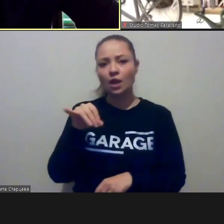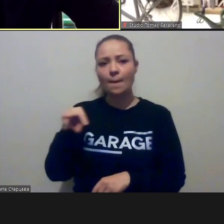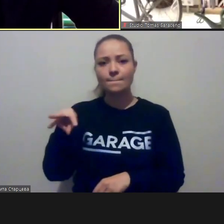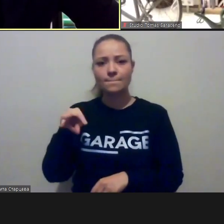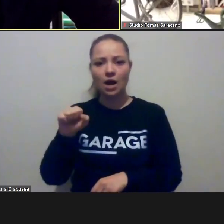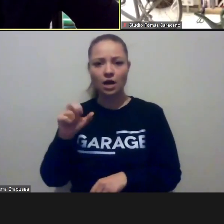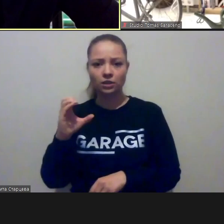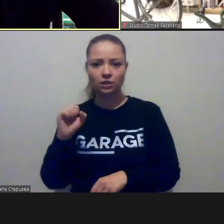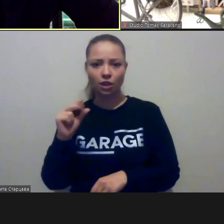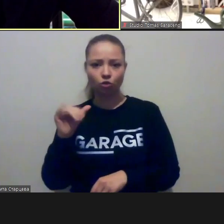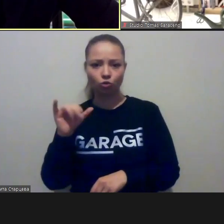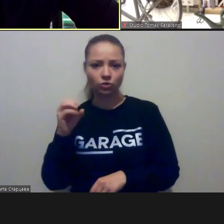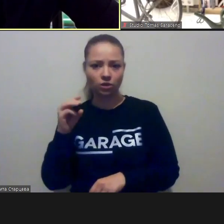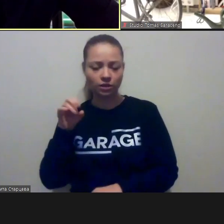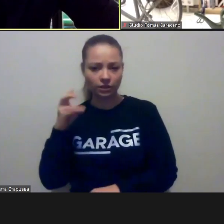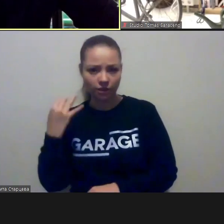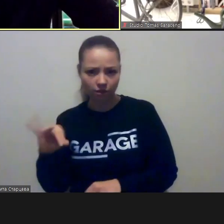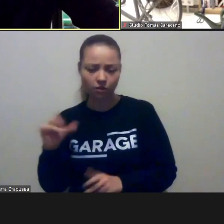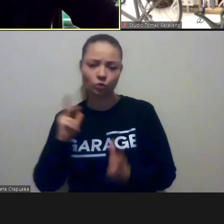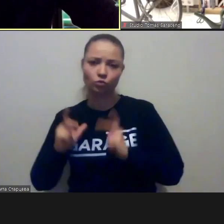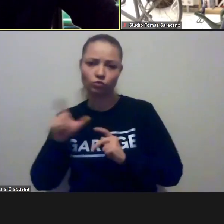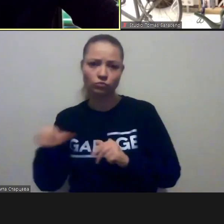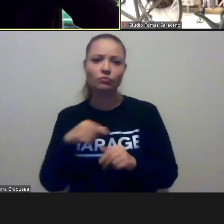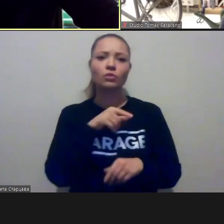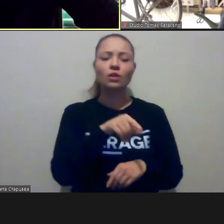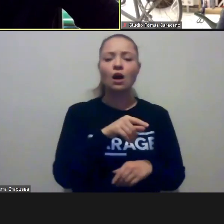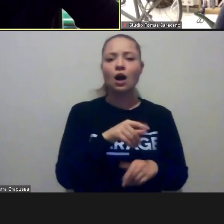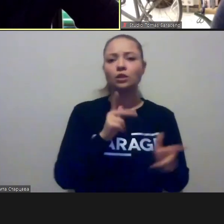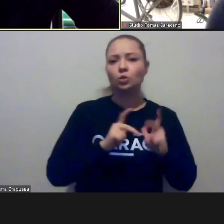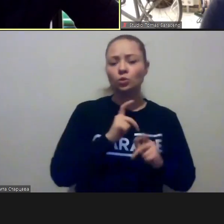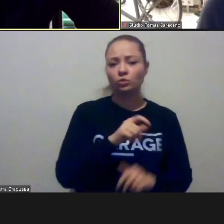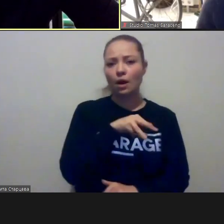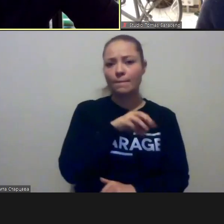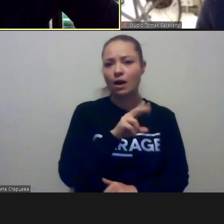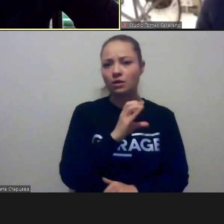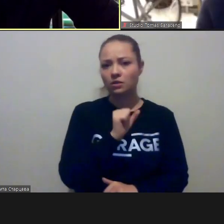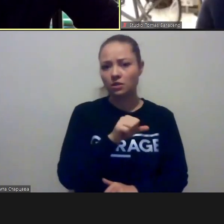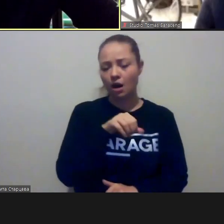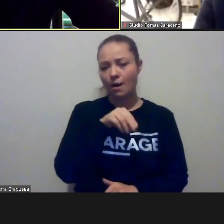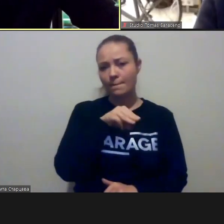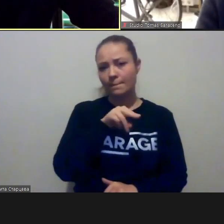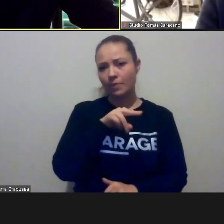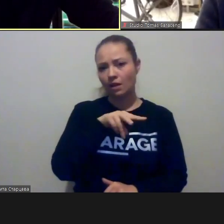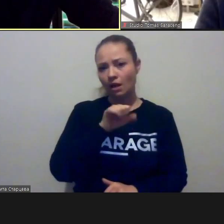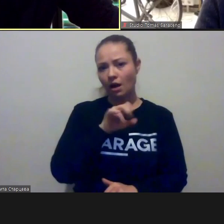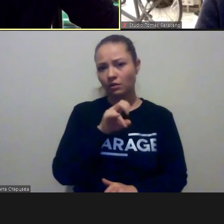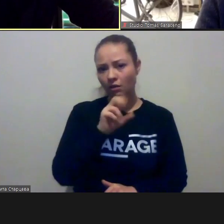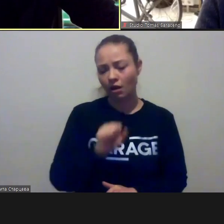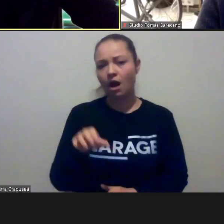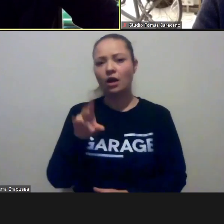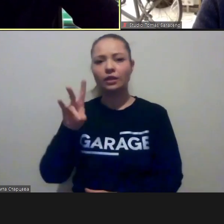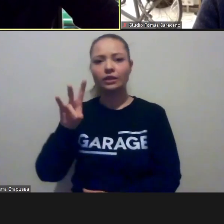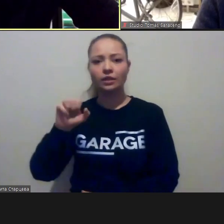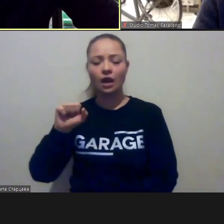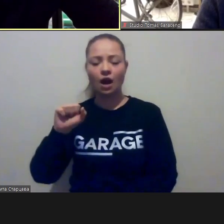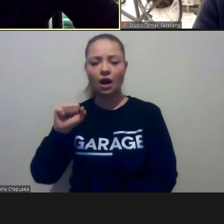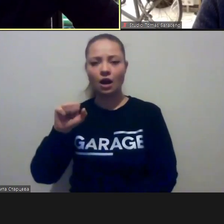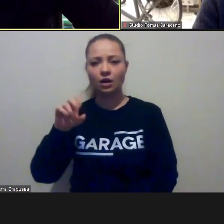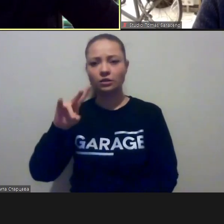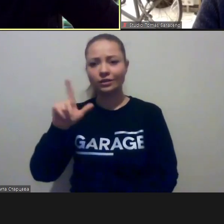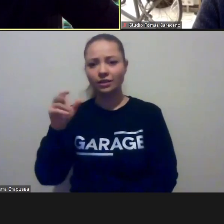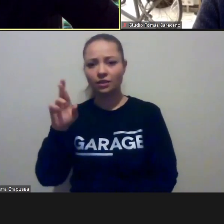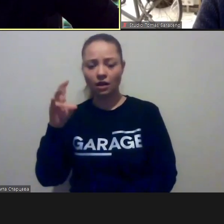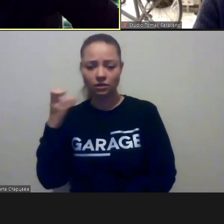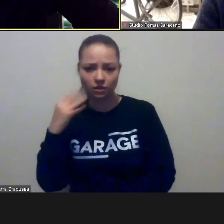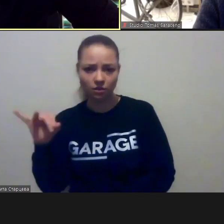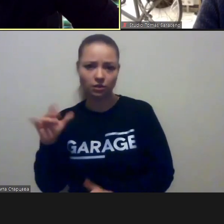institutions, including the MIT in the US, the Max Planck Astrophysics University, as well as Nanyang